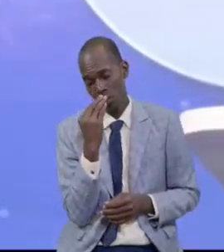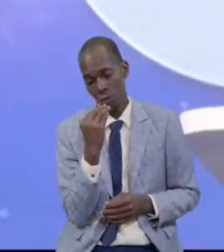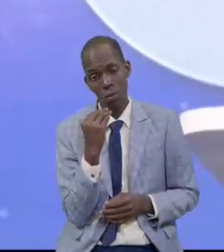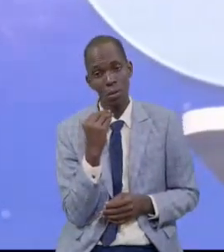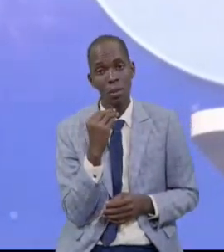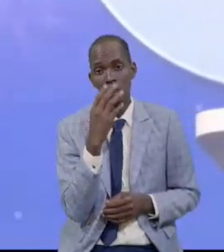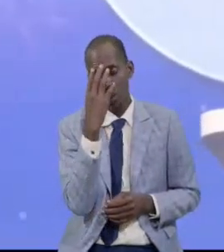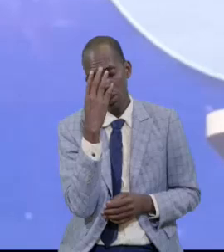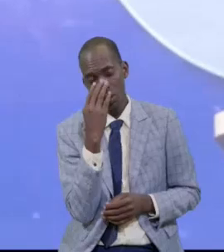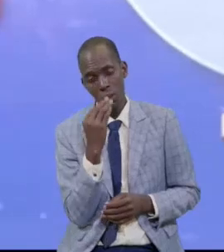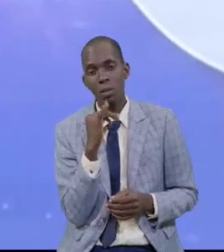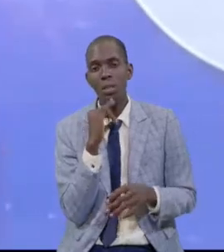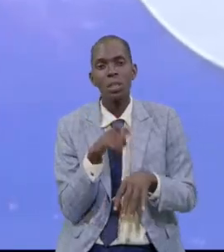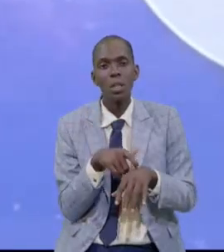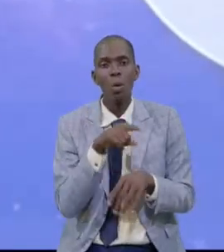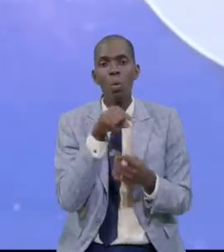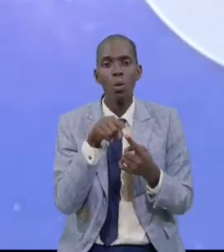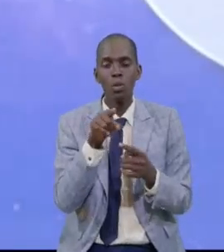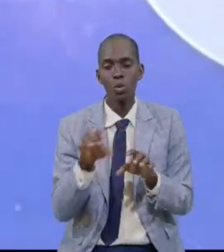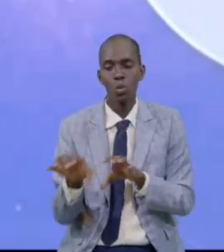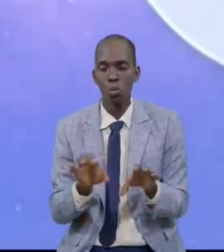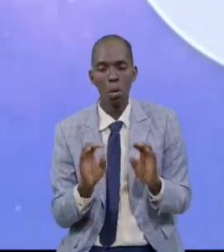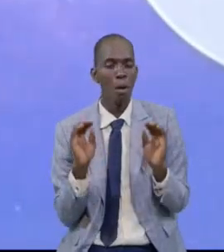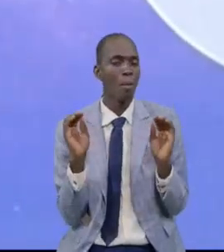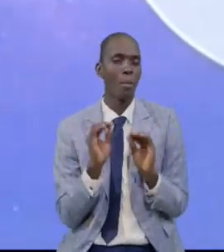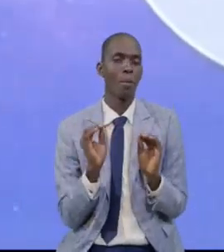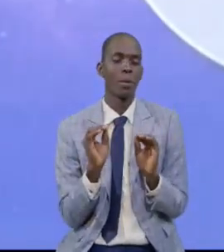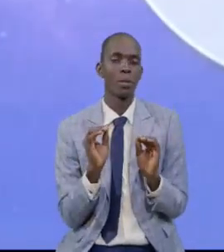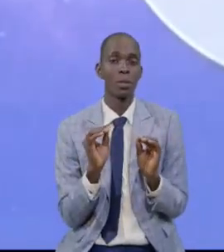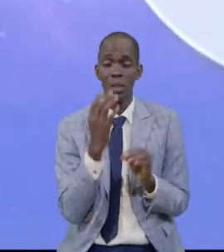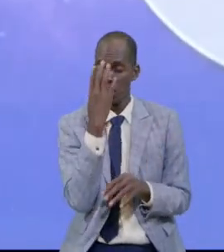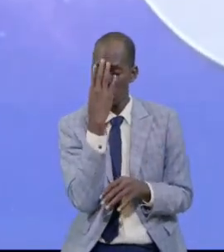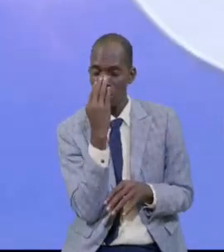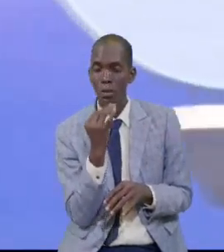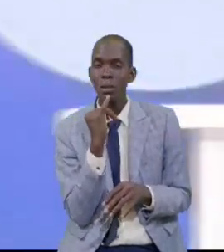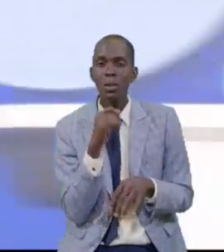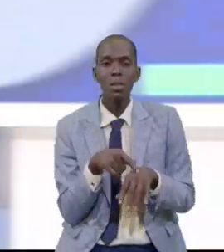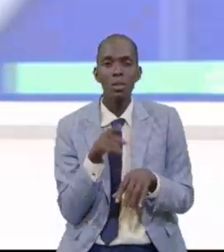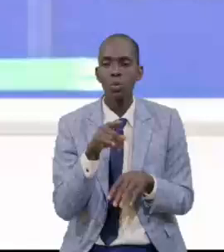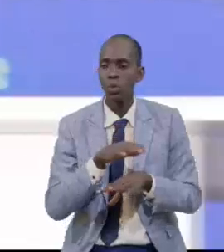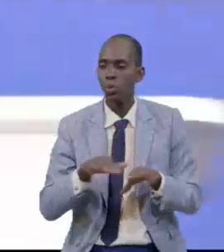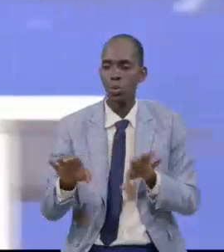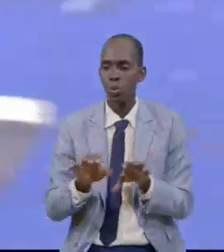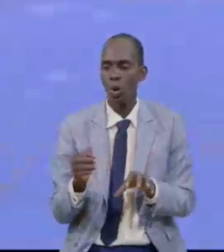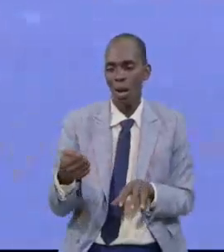inactivity. And sleep is a time of no production. And sleep is the